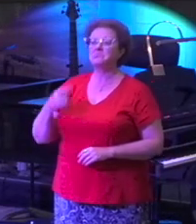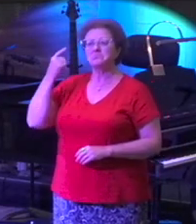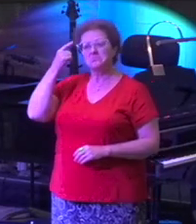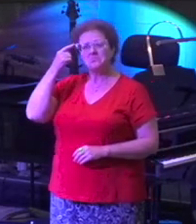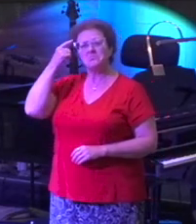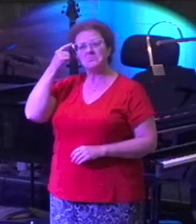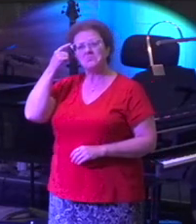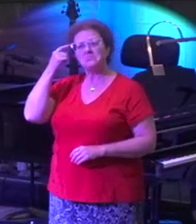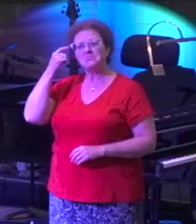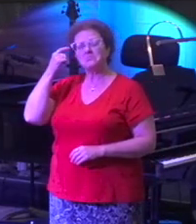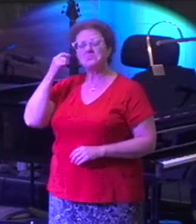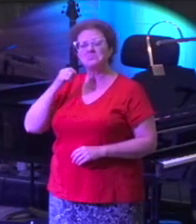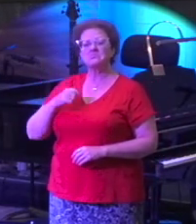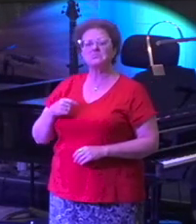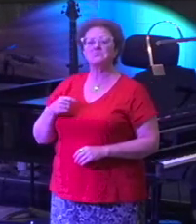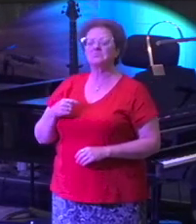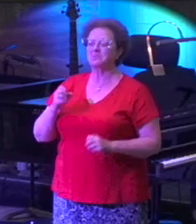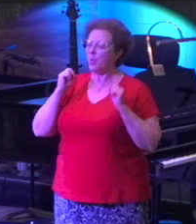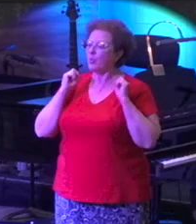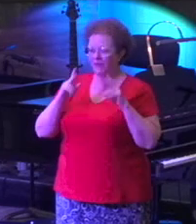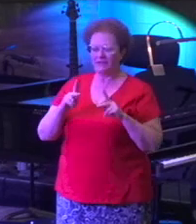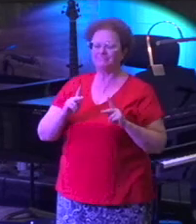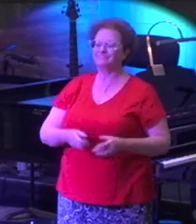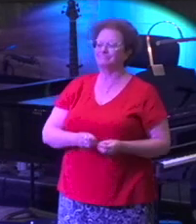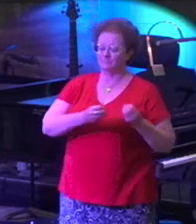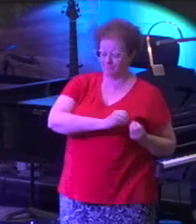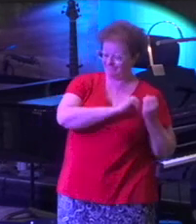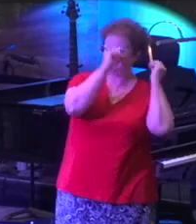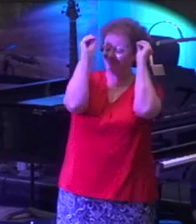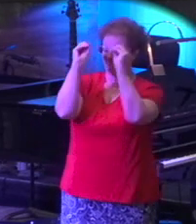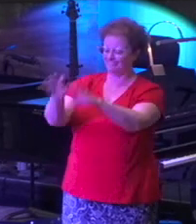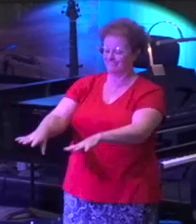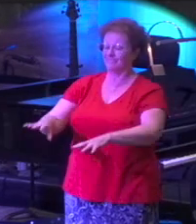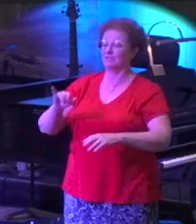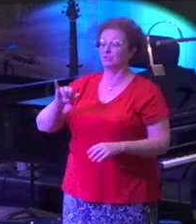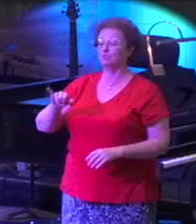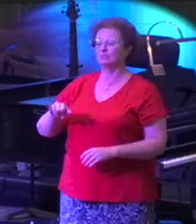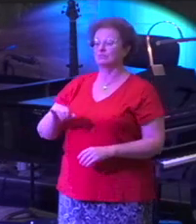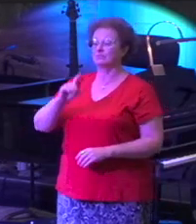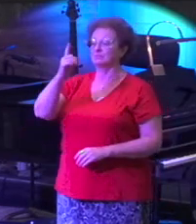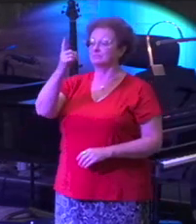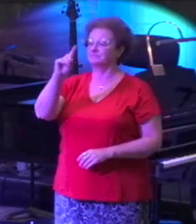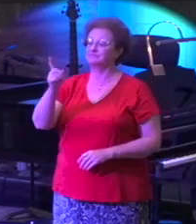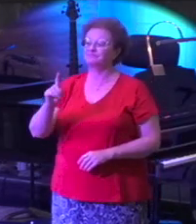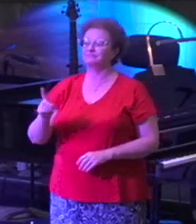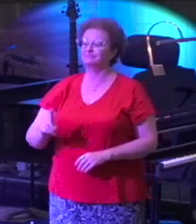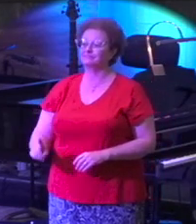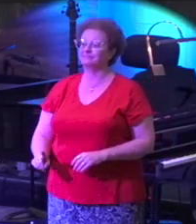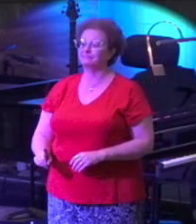we? And you know what they did? They just threw him over the side. They heaved Jonah over the side, and the